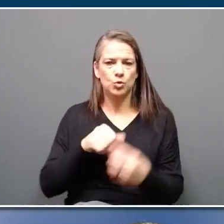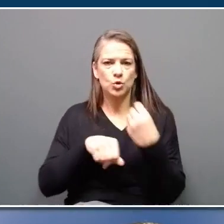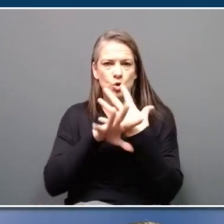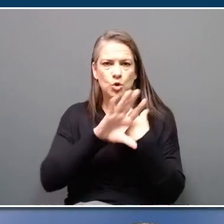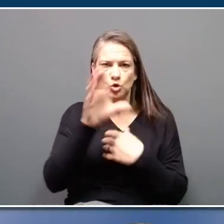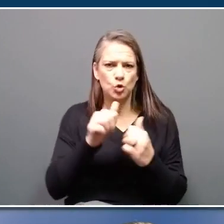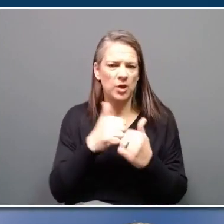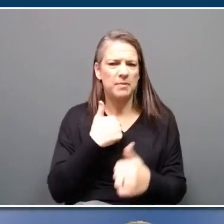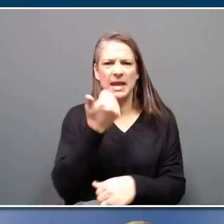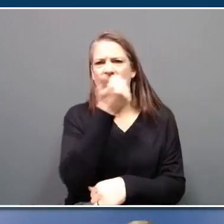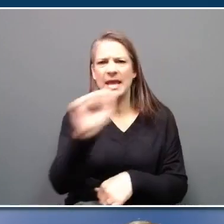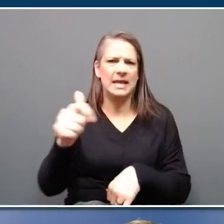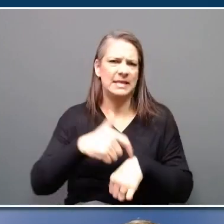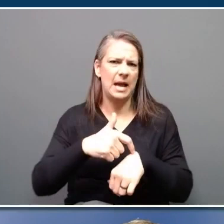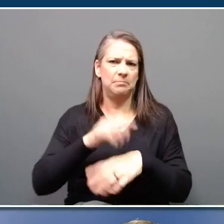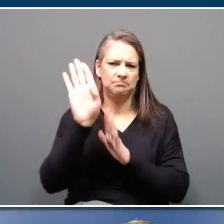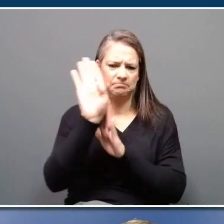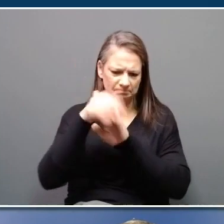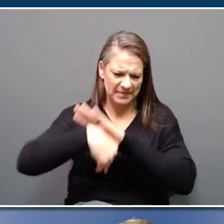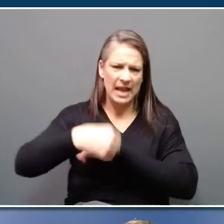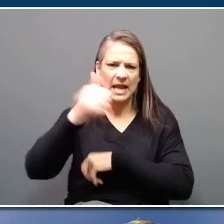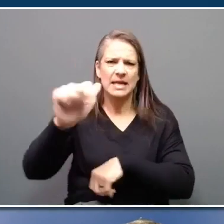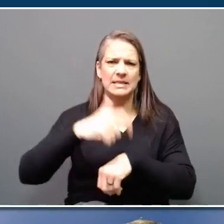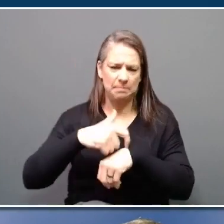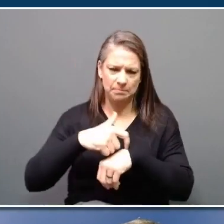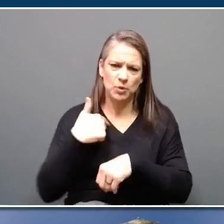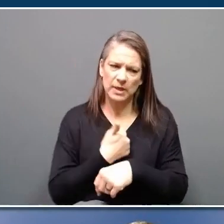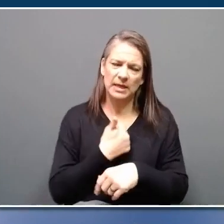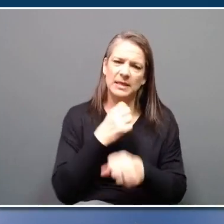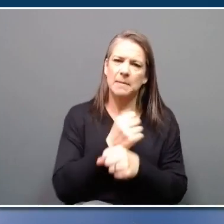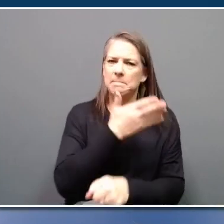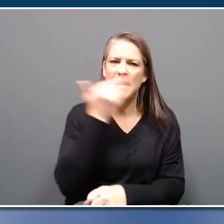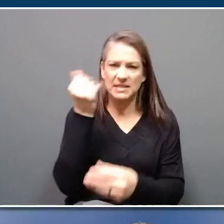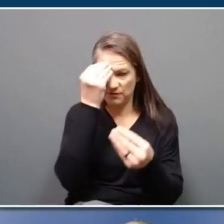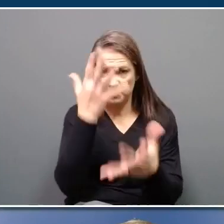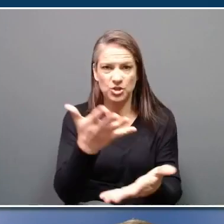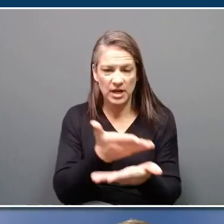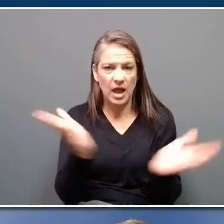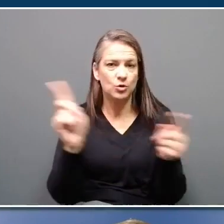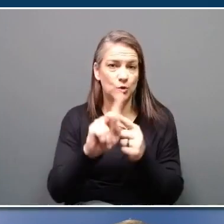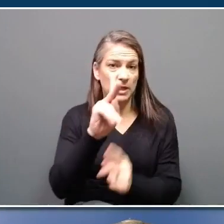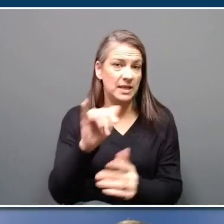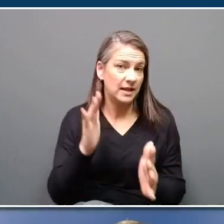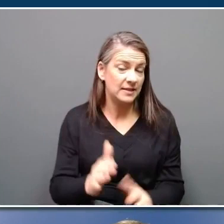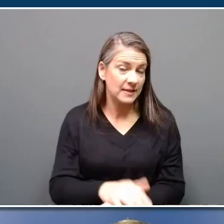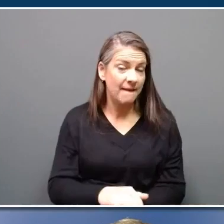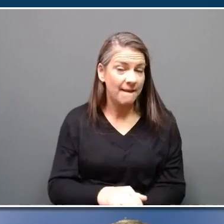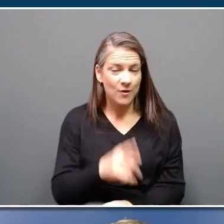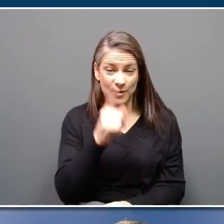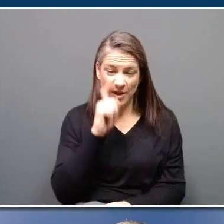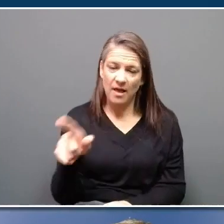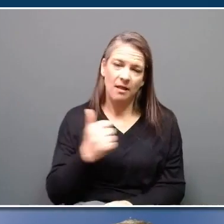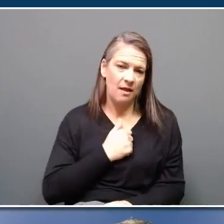about any hour of the day so that we can get the very best information out to Kentuckians. You can tell they love their job.